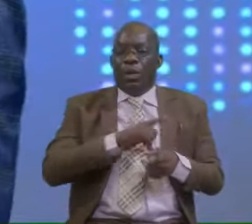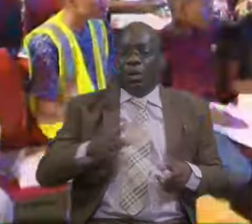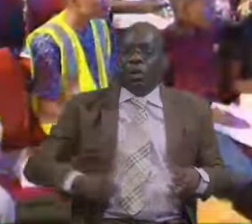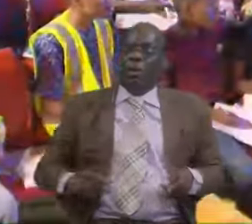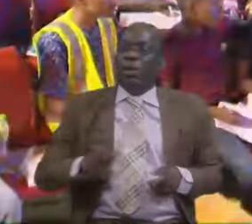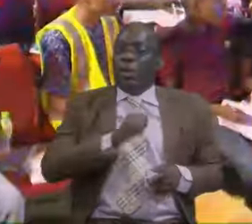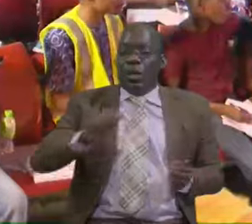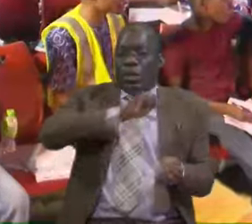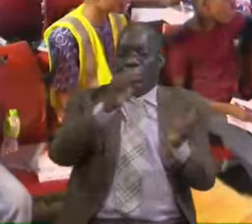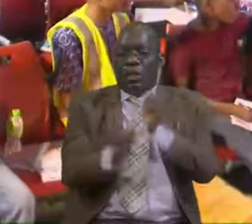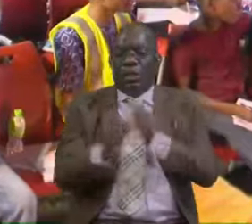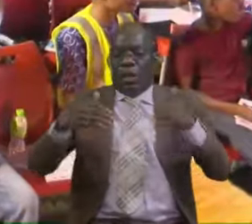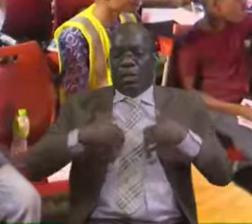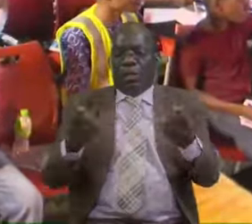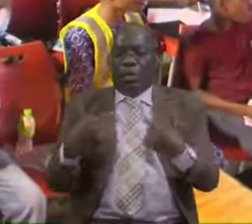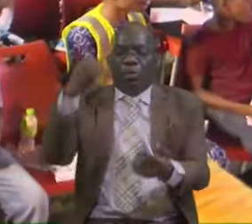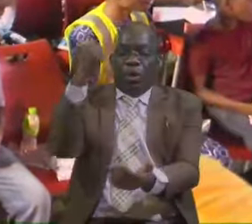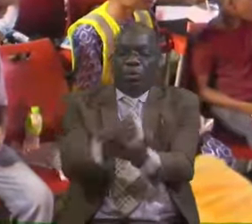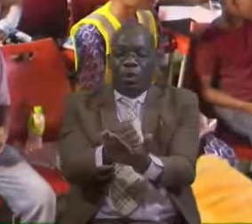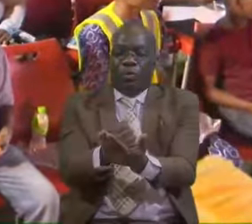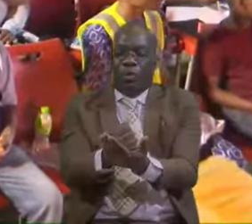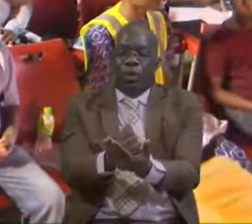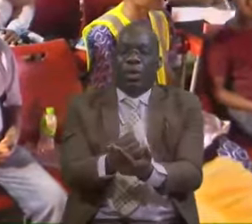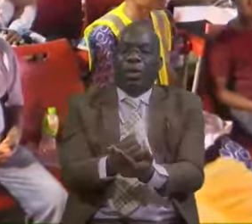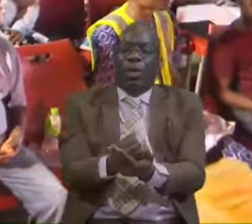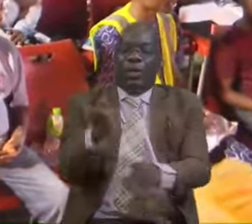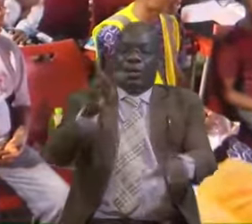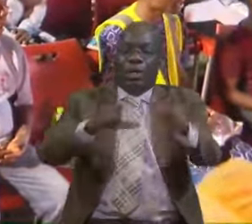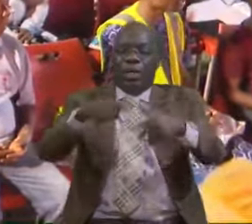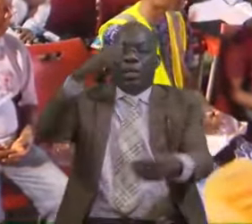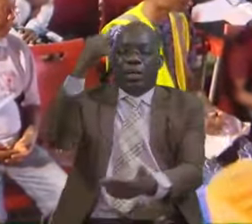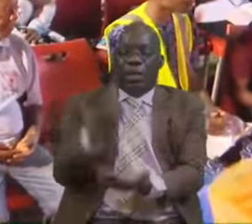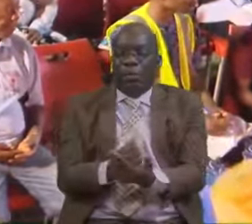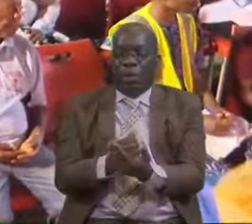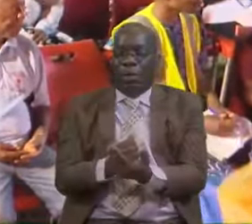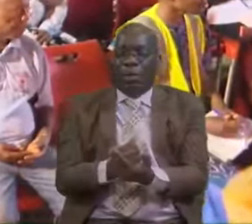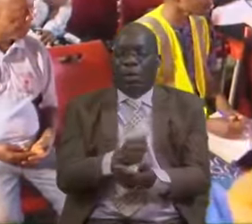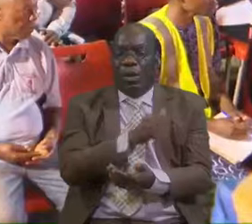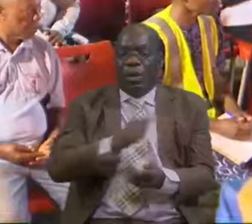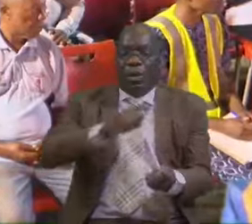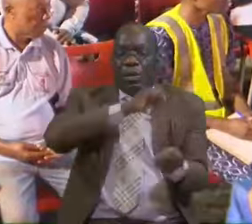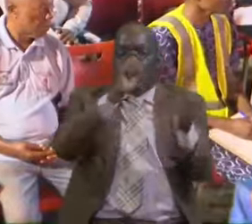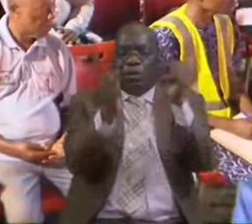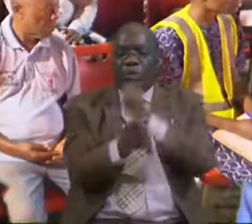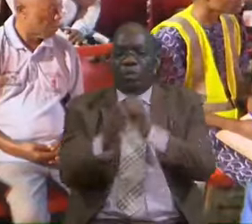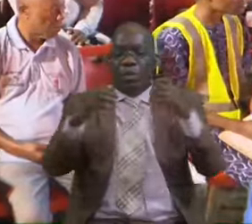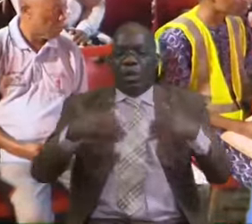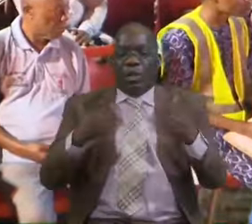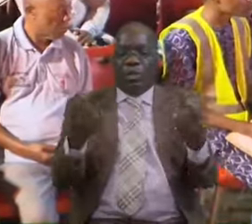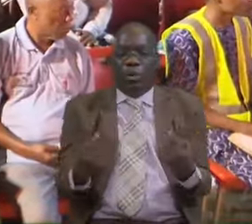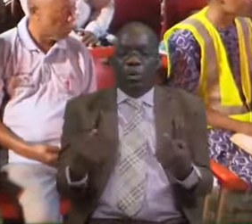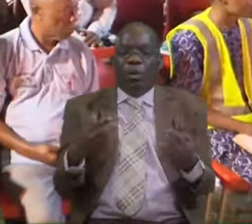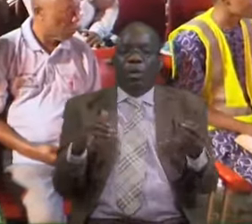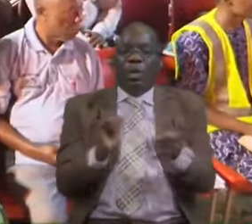change has come. Give me a good amen. A transformation has come, and that